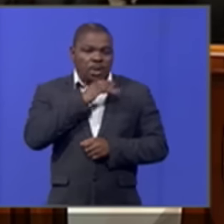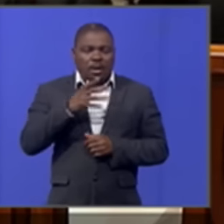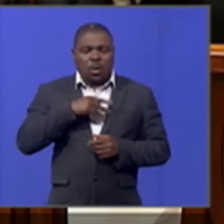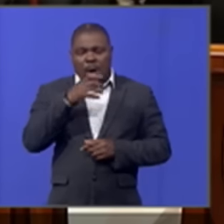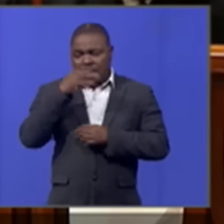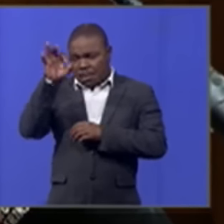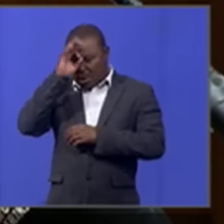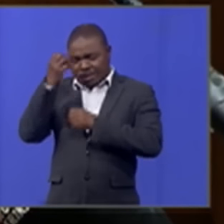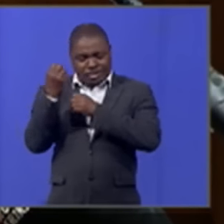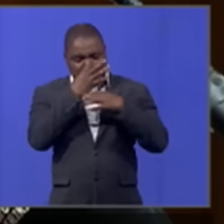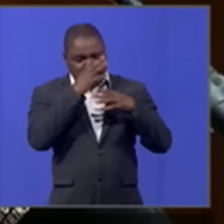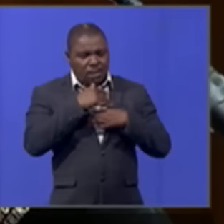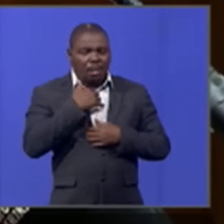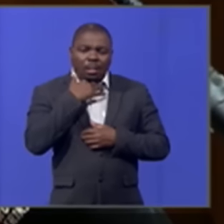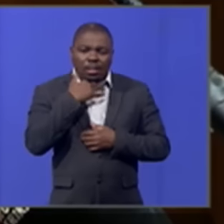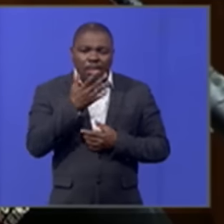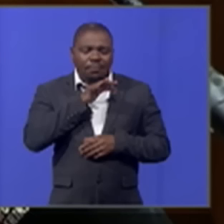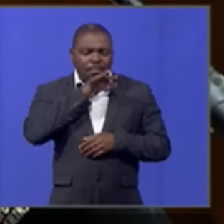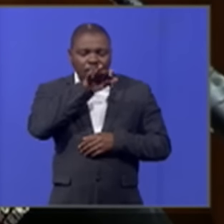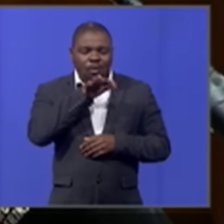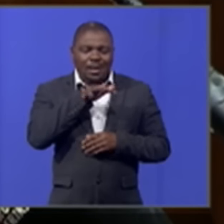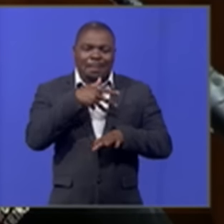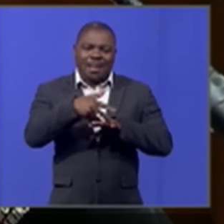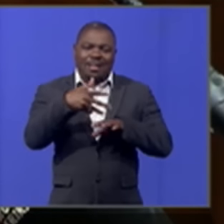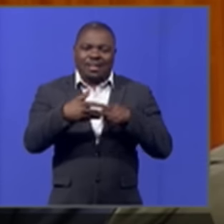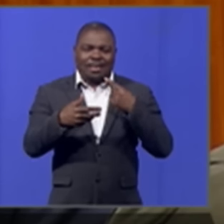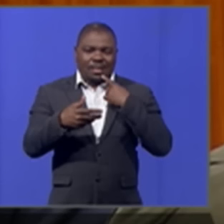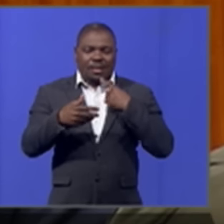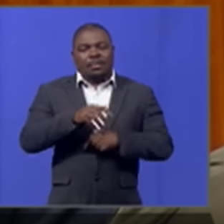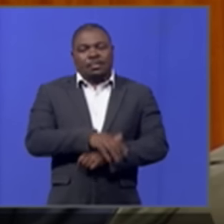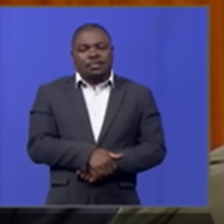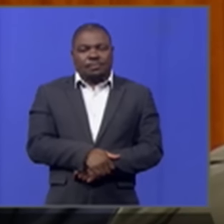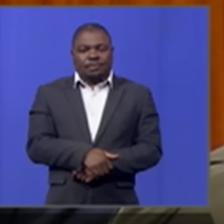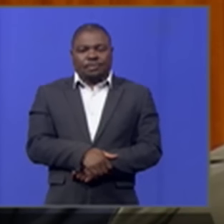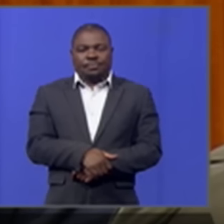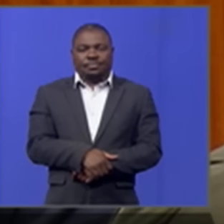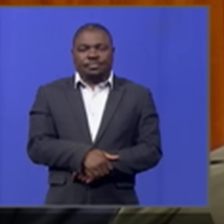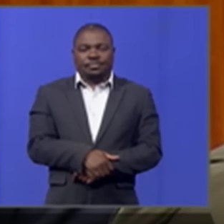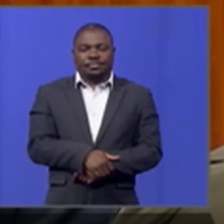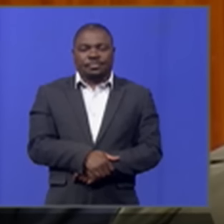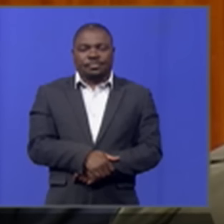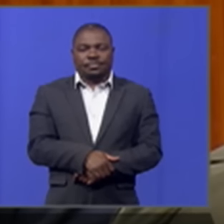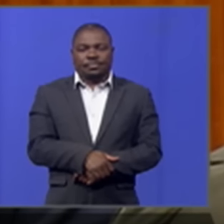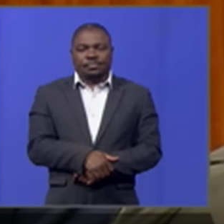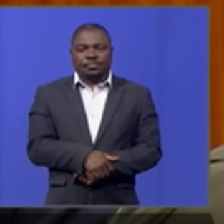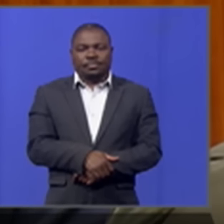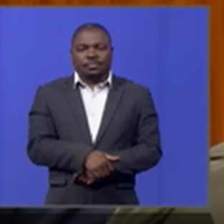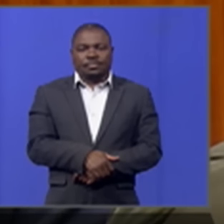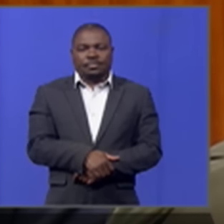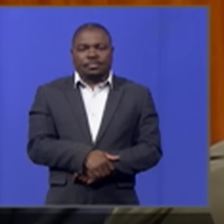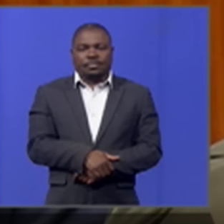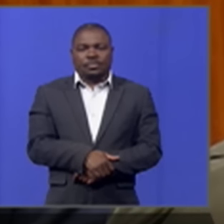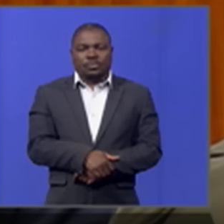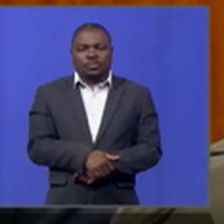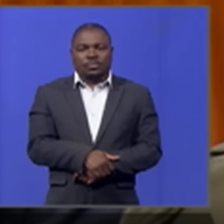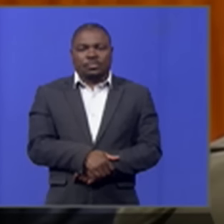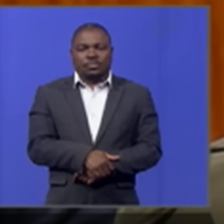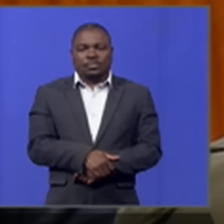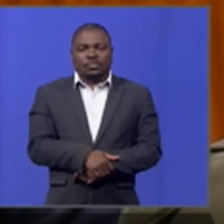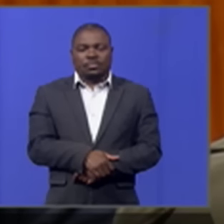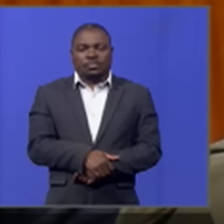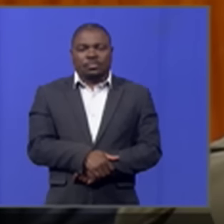go kitikiwa ke mapodisi. Umsolwa ngenkathi esho ukuthi akekho right esubeni ecela ukuthi